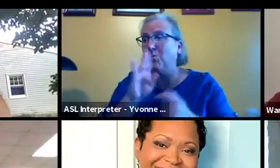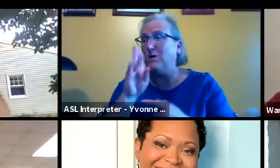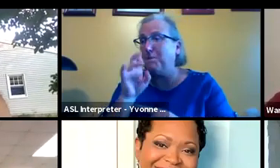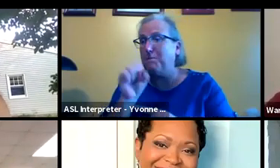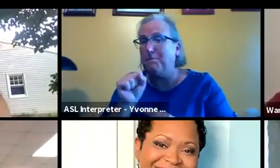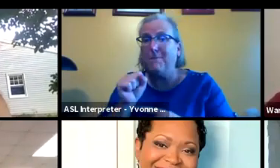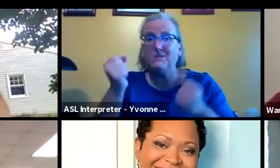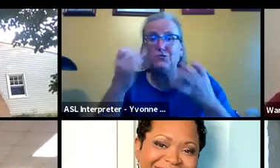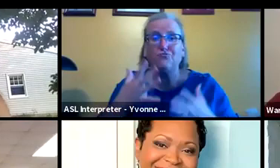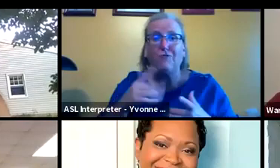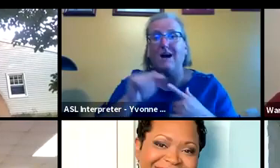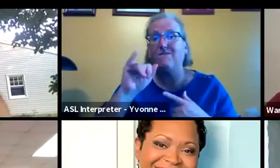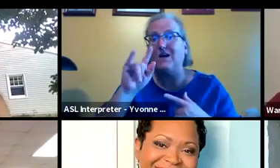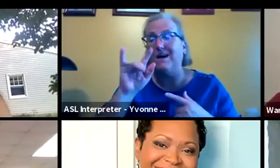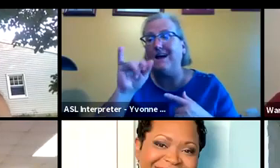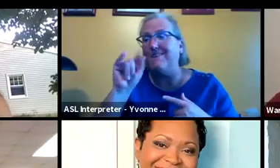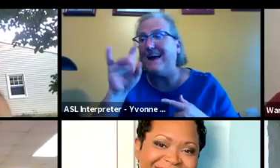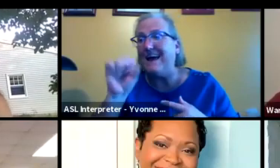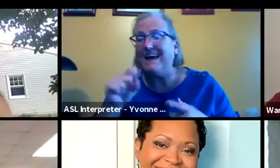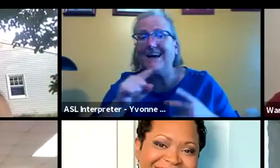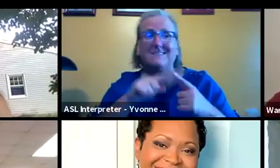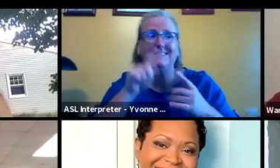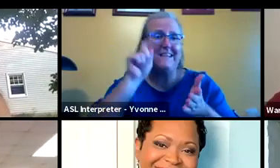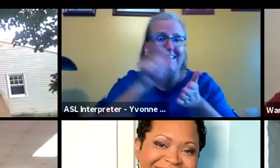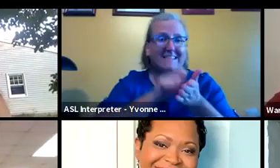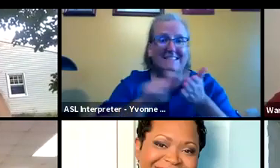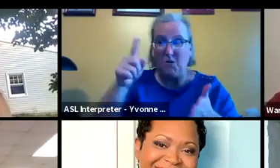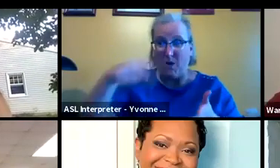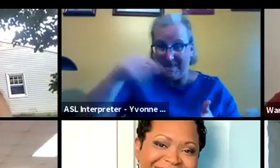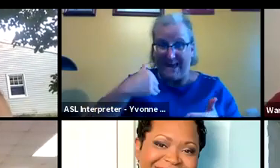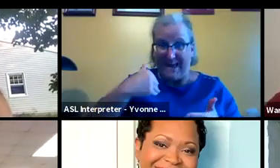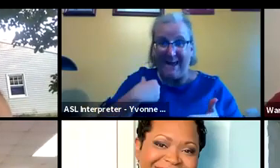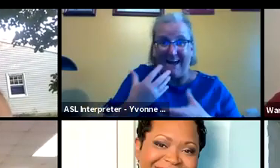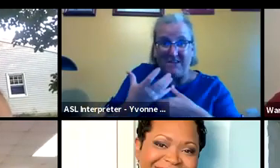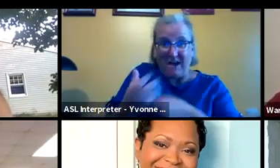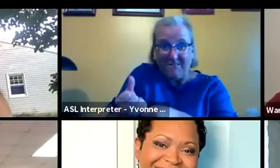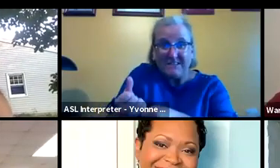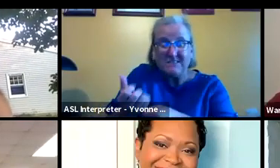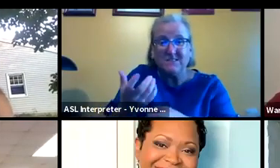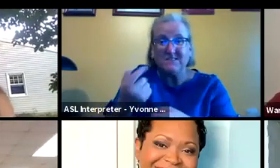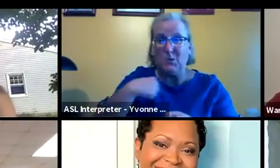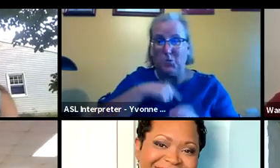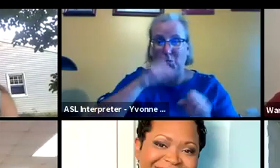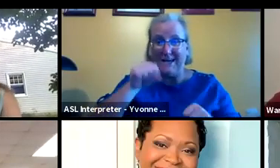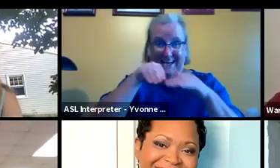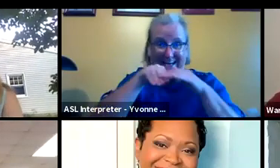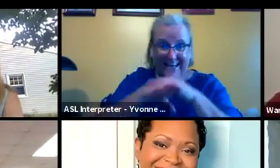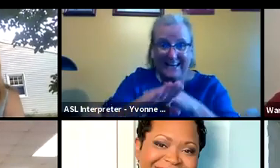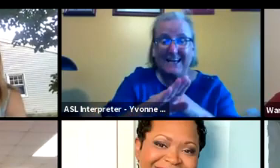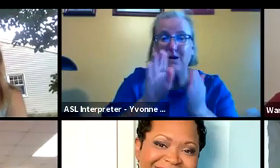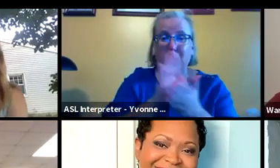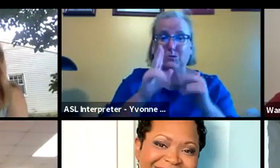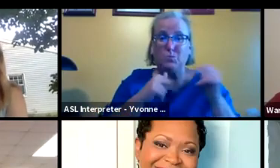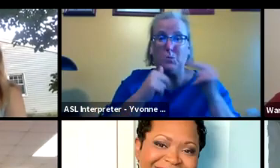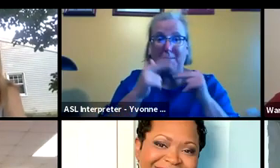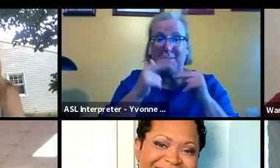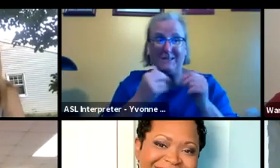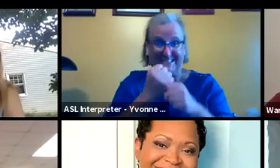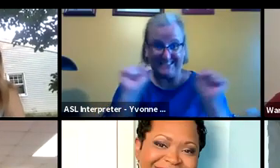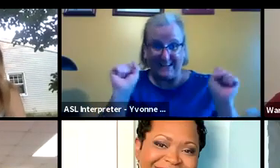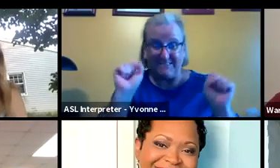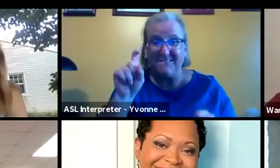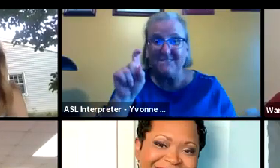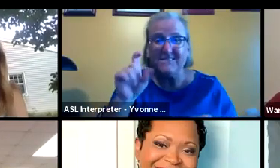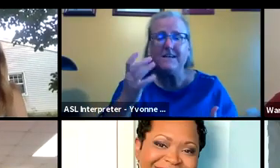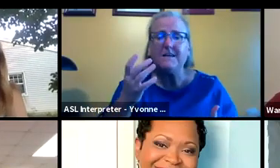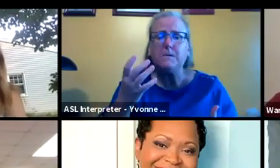bus aides, secretaries have the confidence at this time that we can return to our school building safely on September 8th. This is